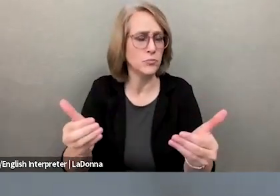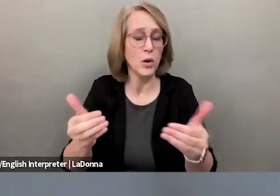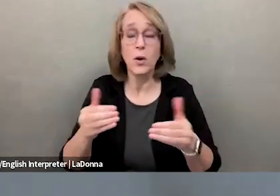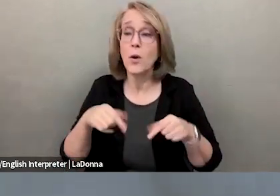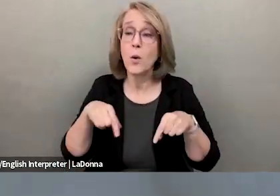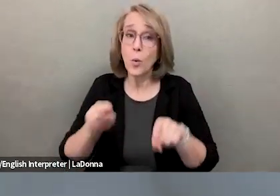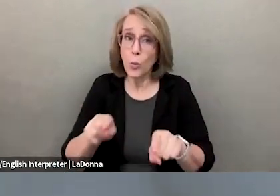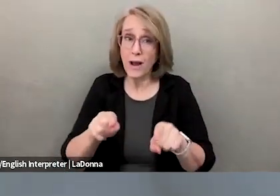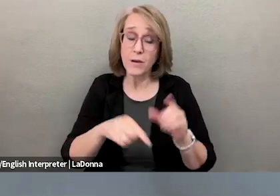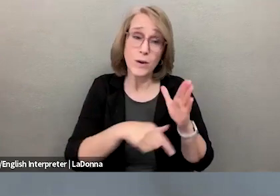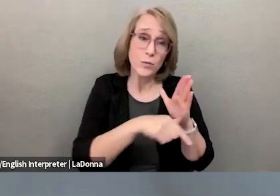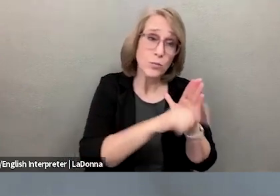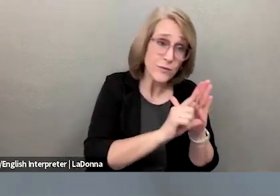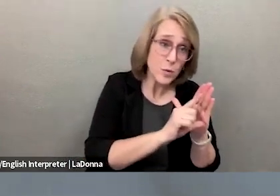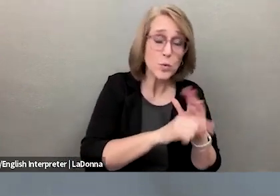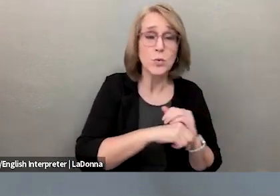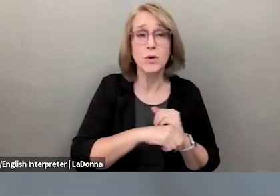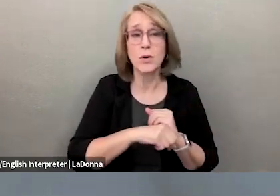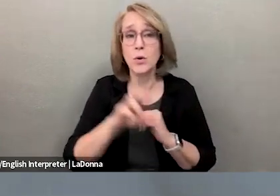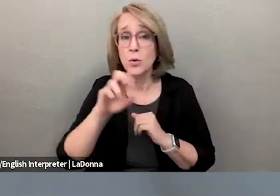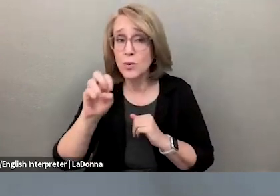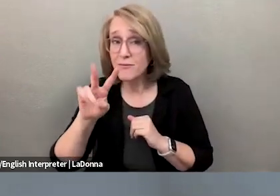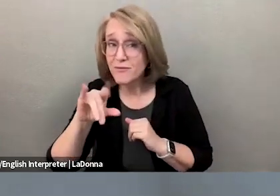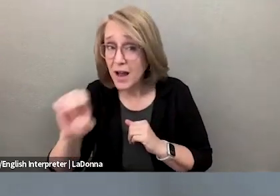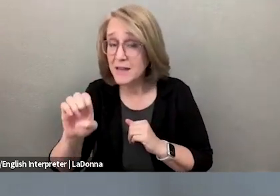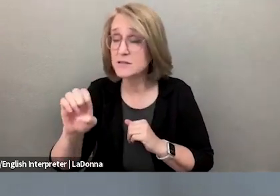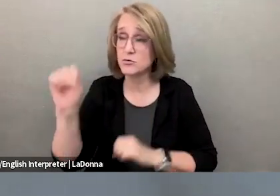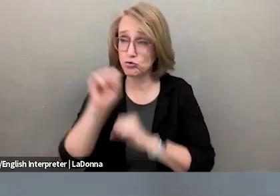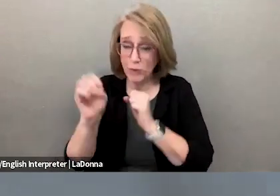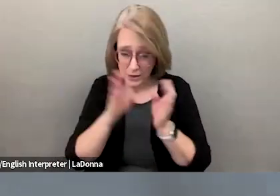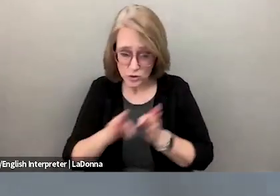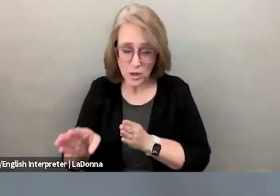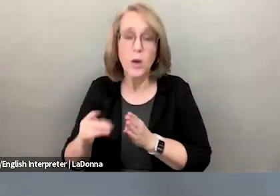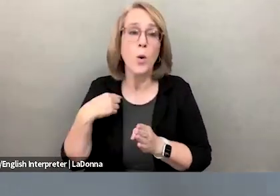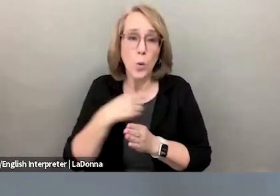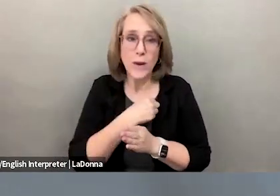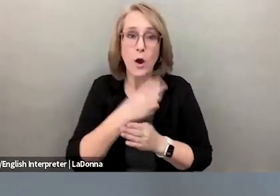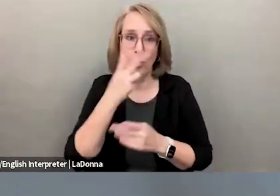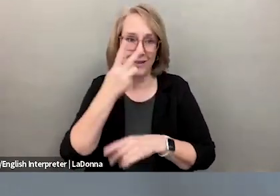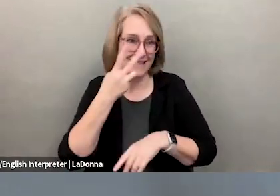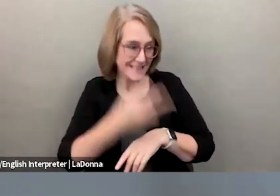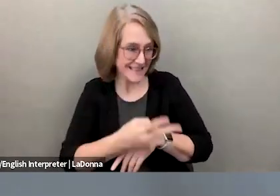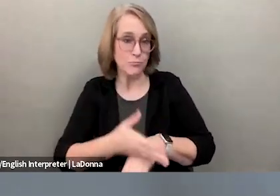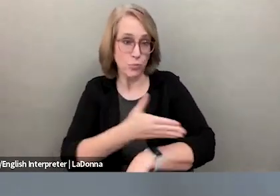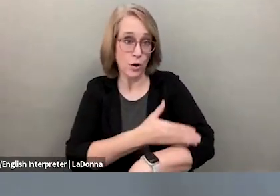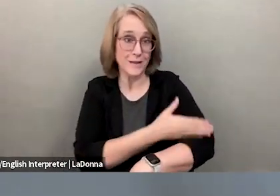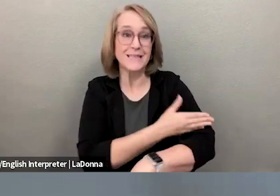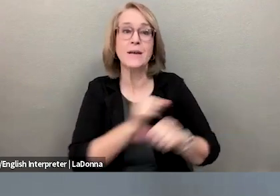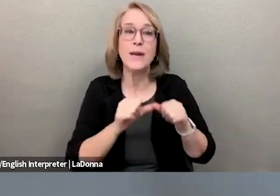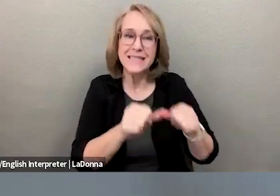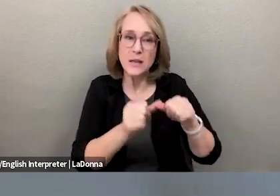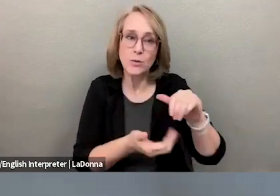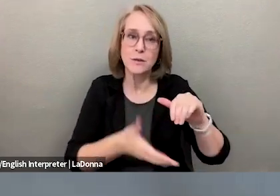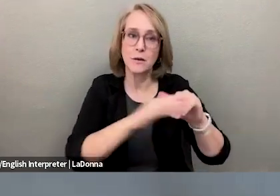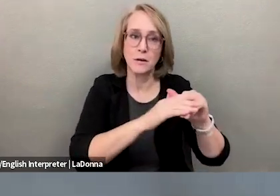we revisit and revise the strategy, we're really explicitly building on the progress that has already been made and really well